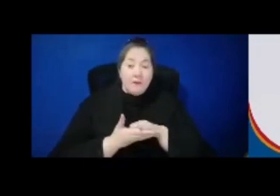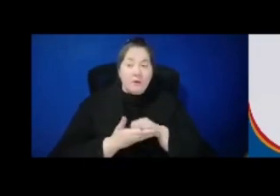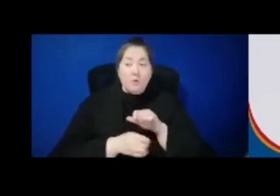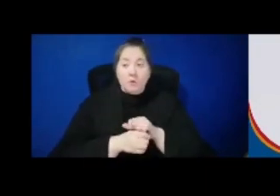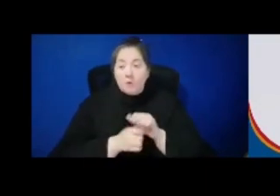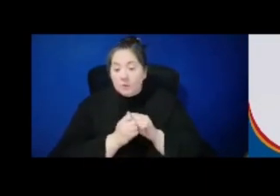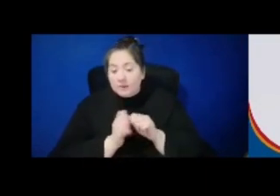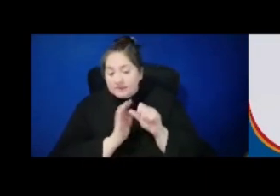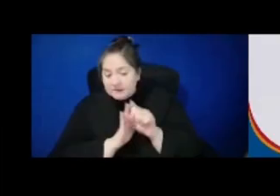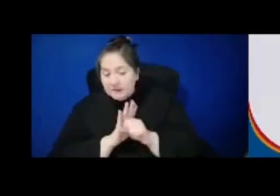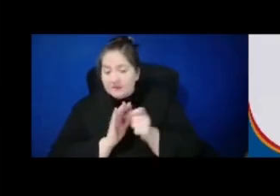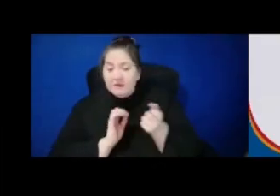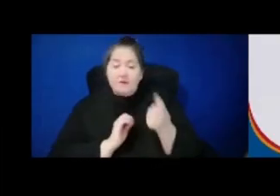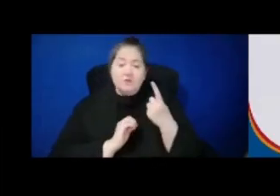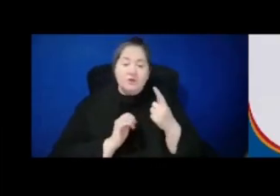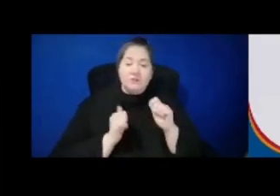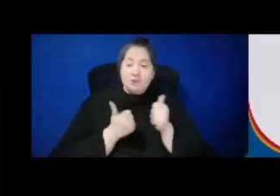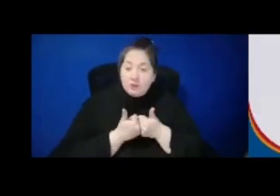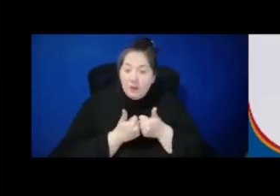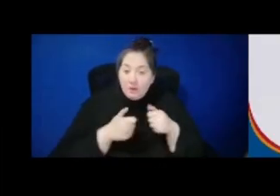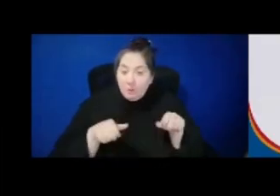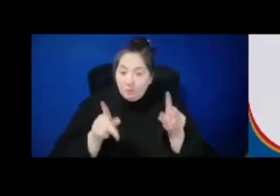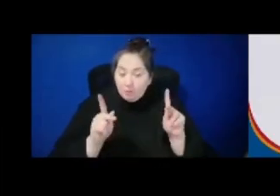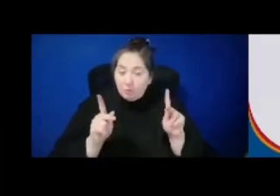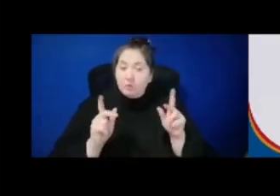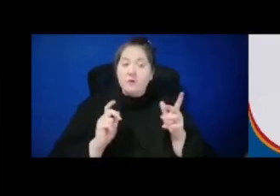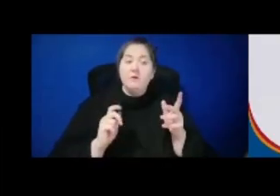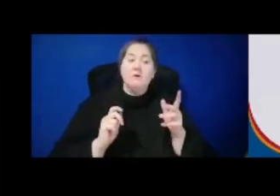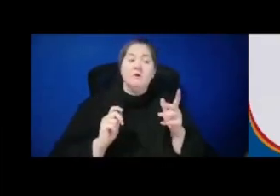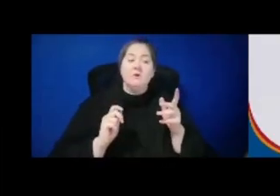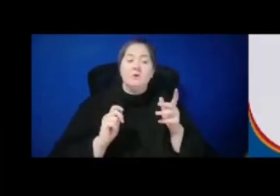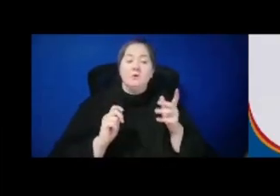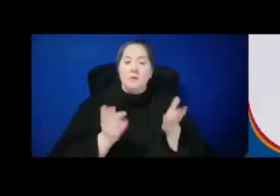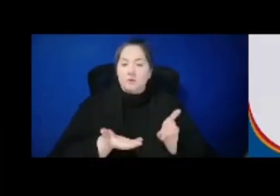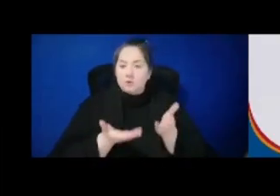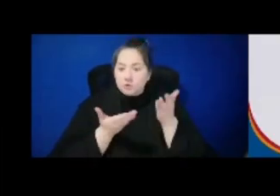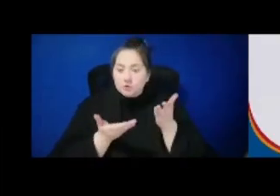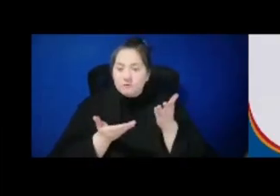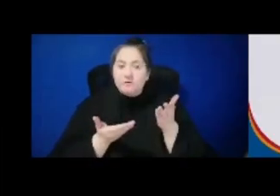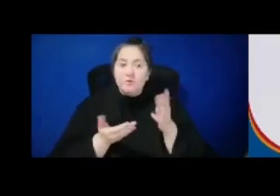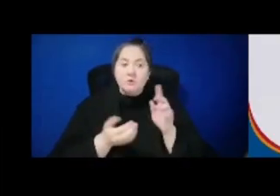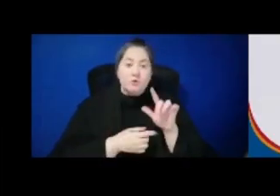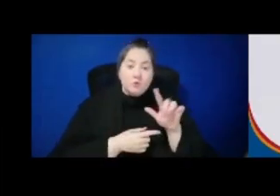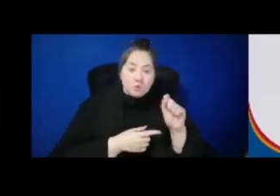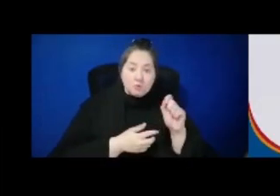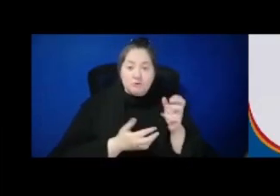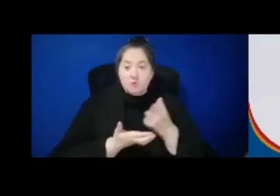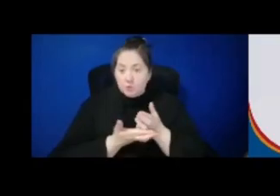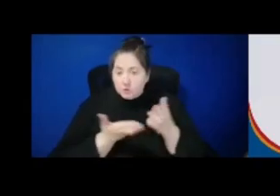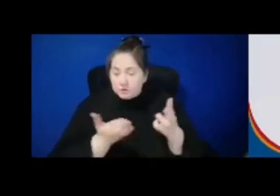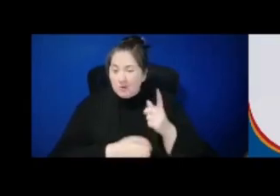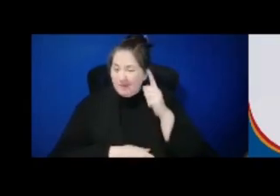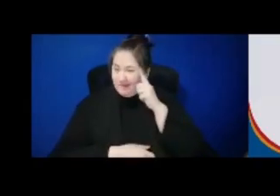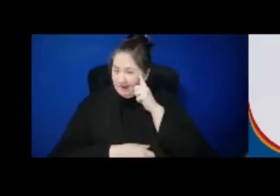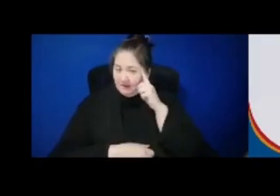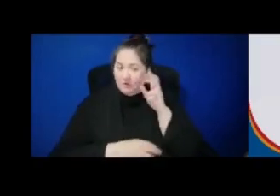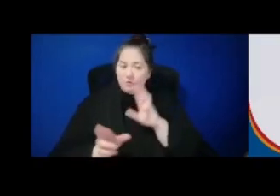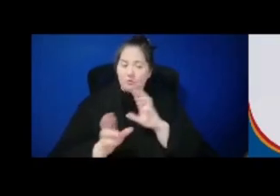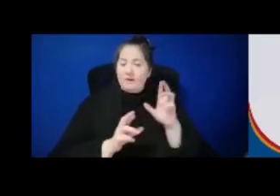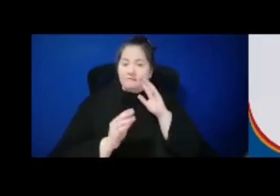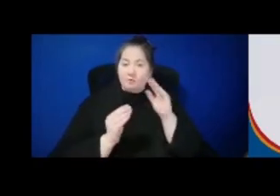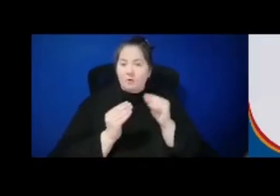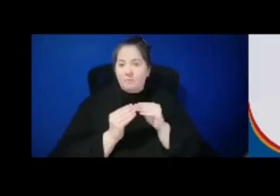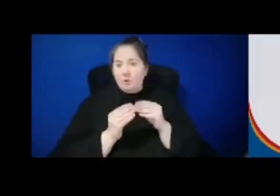and understanding some of those challenges and opportunities, we then surface tools and resources that we think are ready for